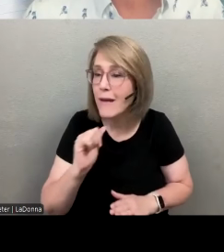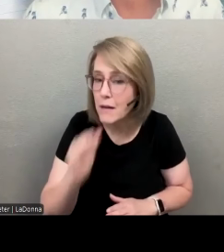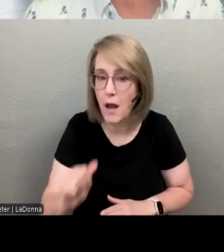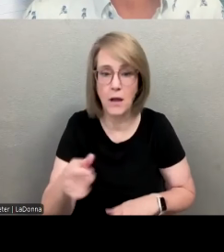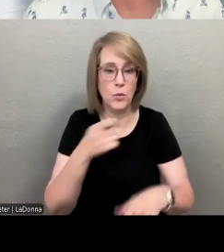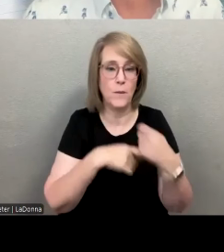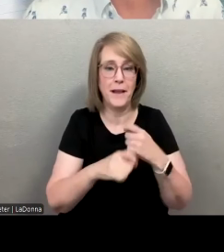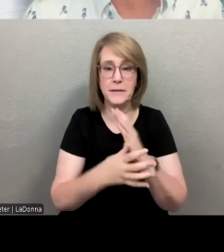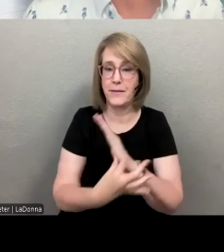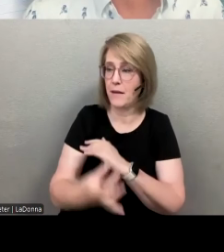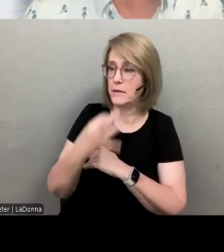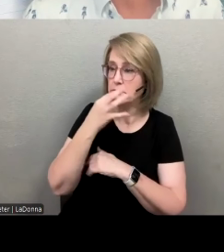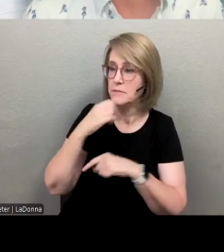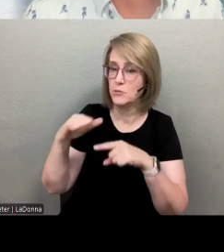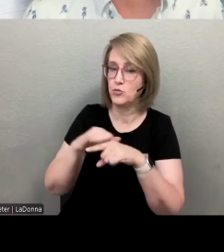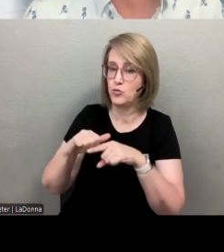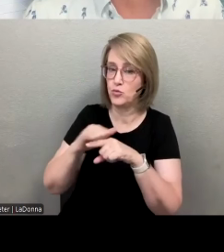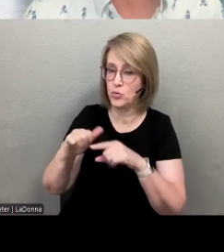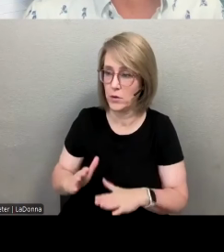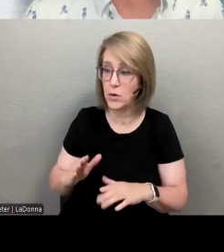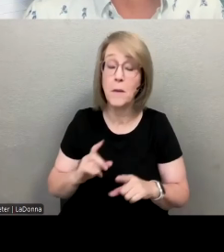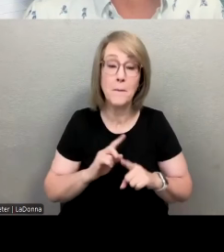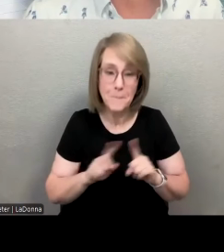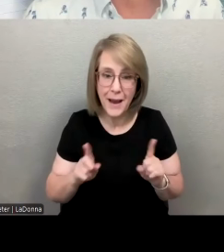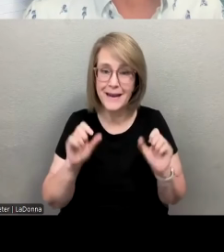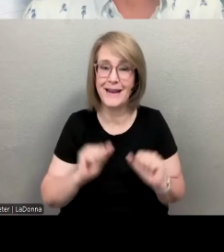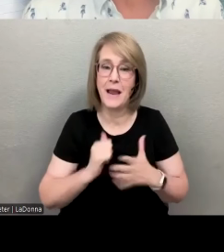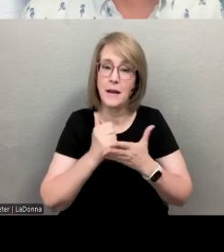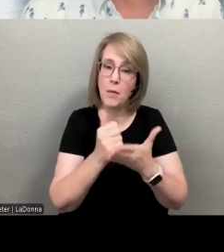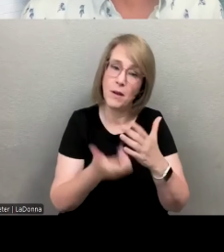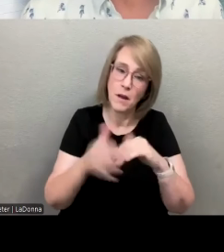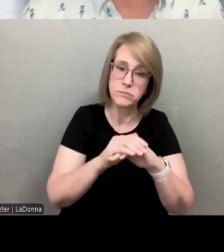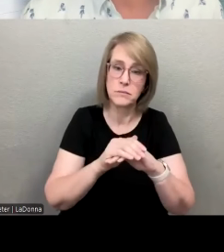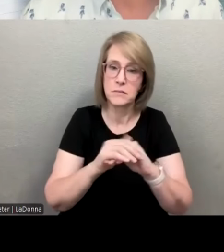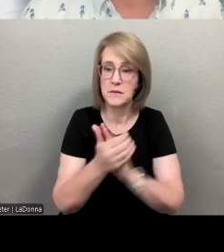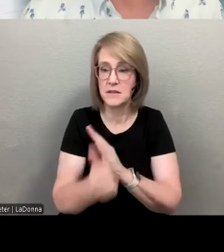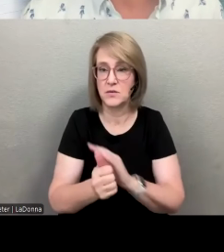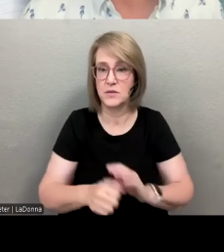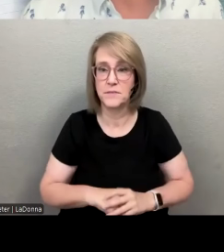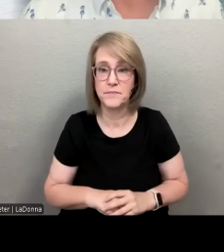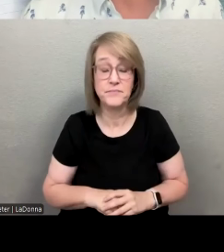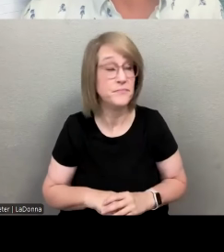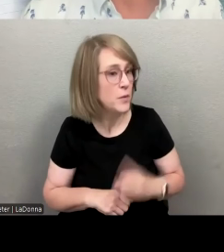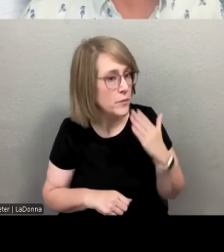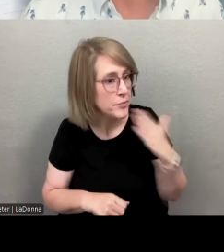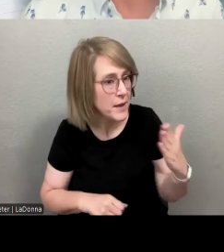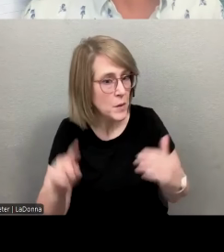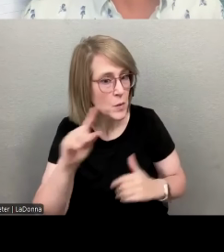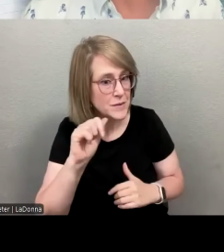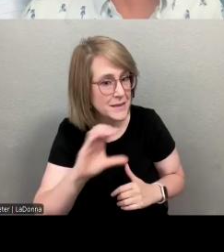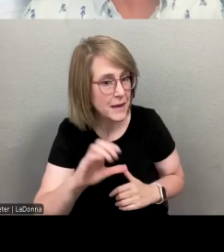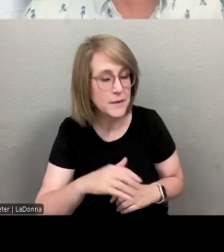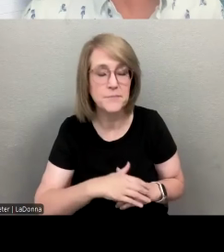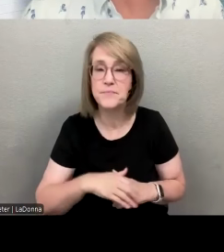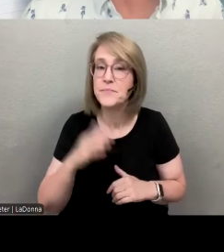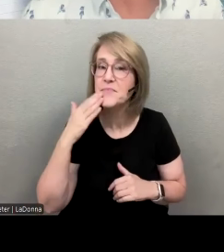But in the absence of that, it is a way to start to scaffold those skills. Thank you, Zach, and thanks, Stephanie. Mary Giliberti,